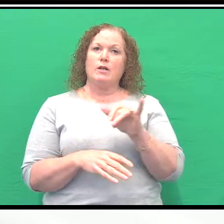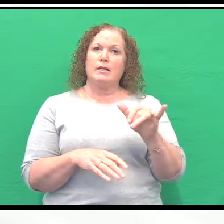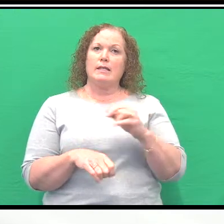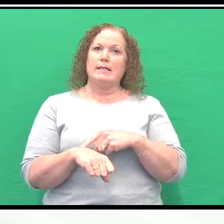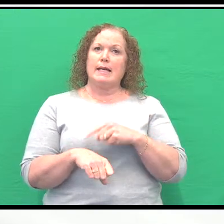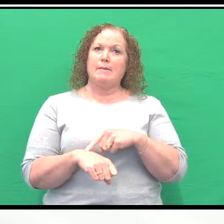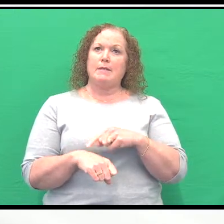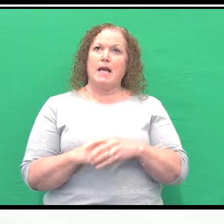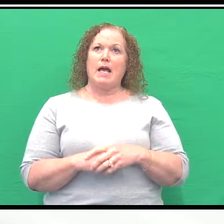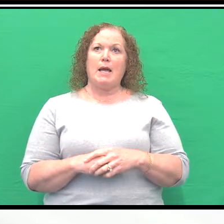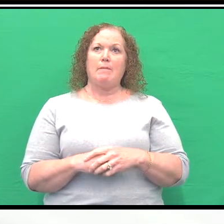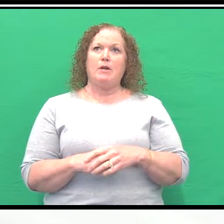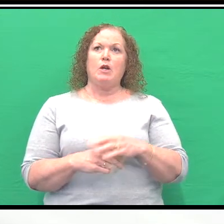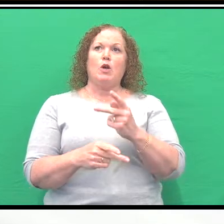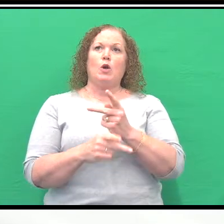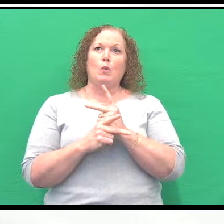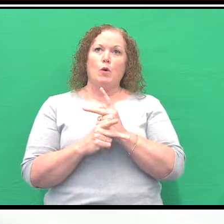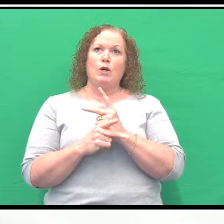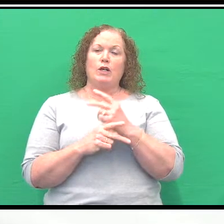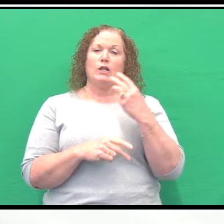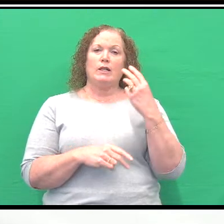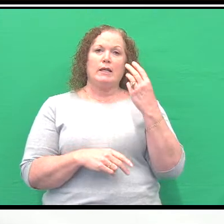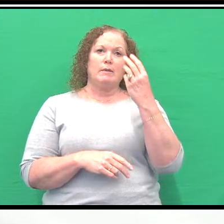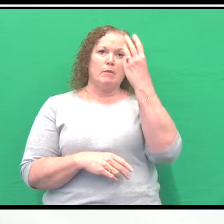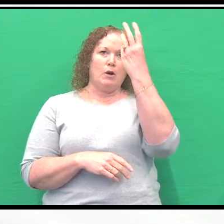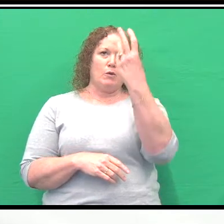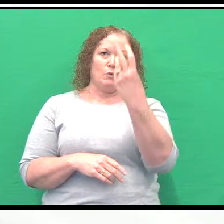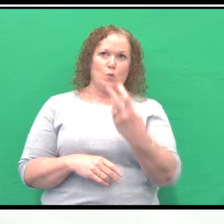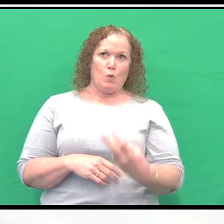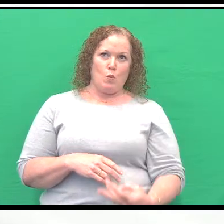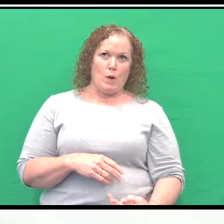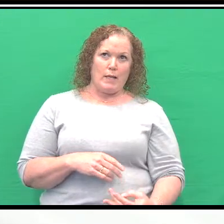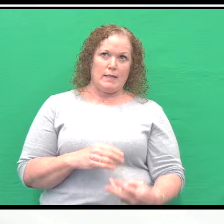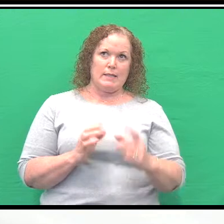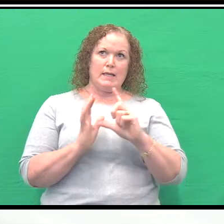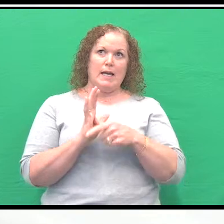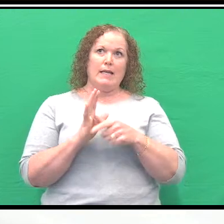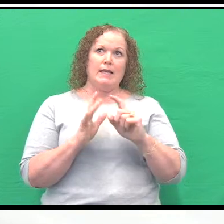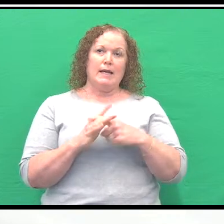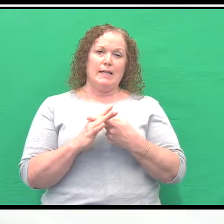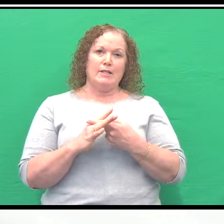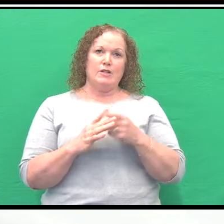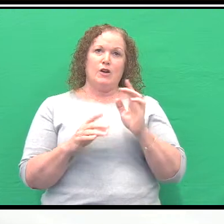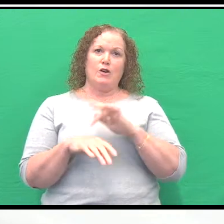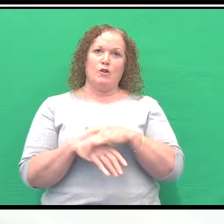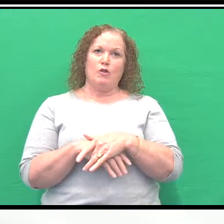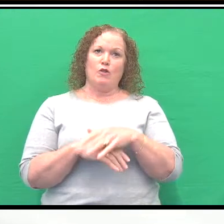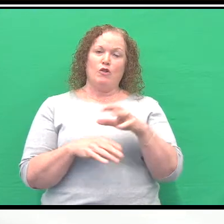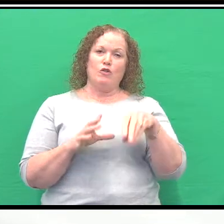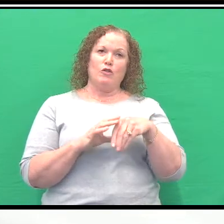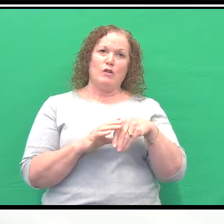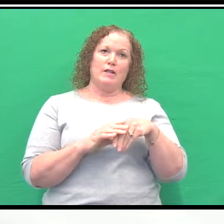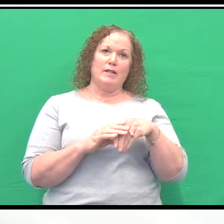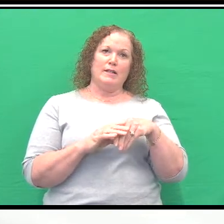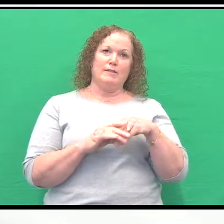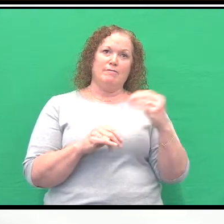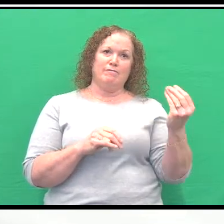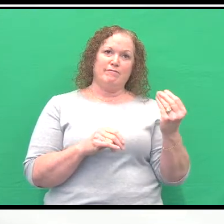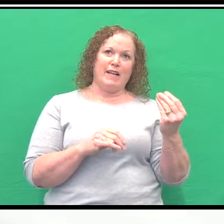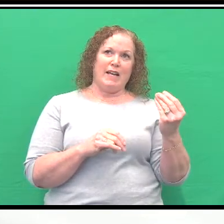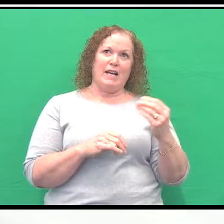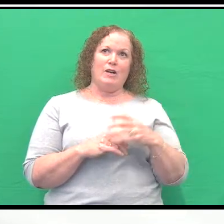keep our Wednesday late starter early release schedule for collaboration, and then continue with all-day